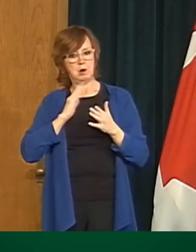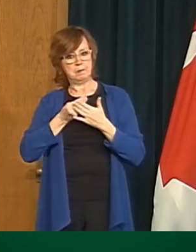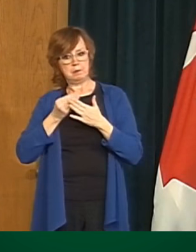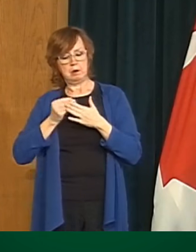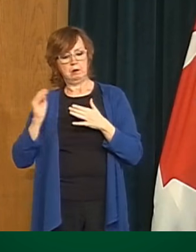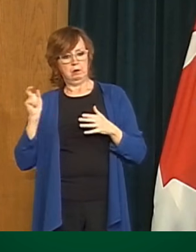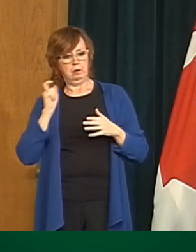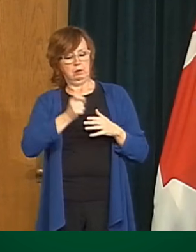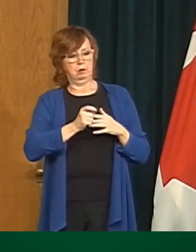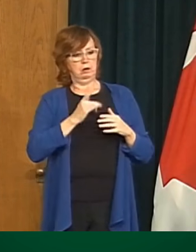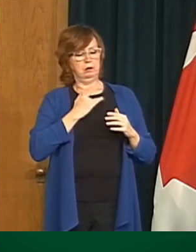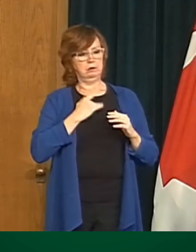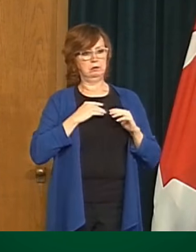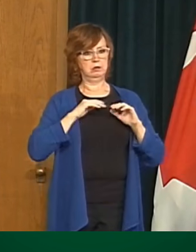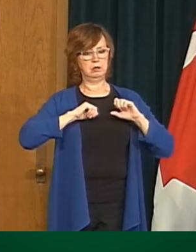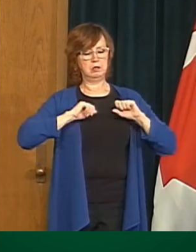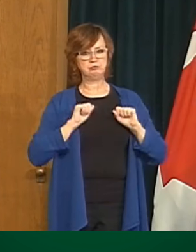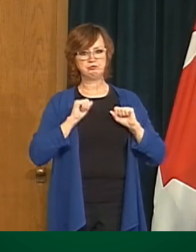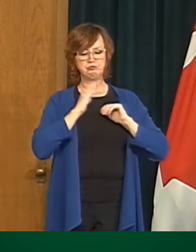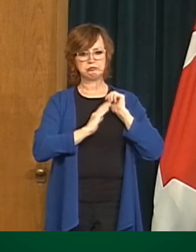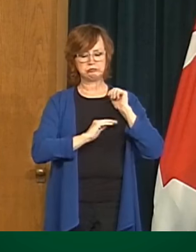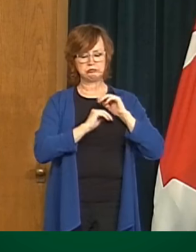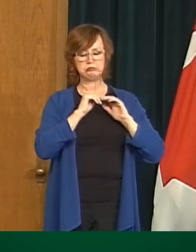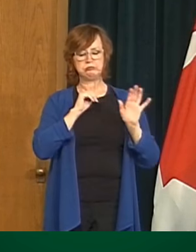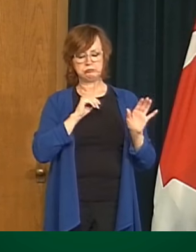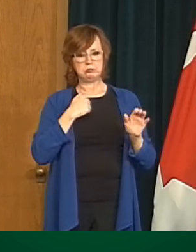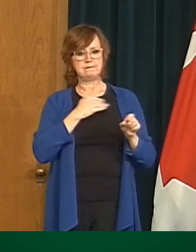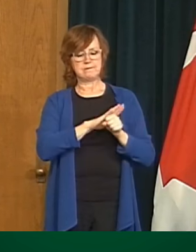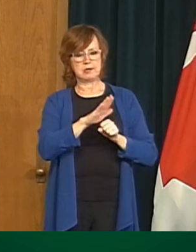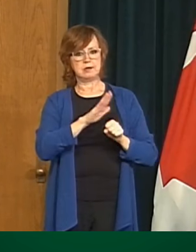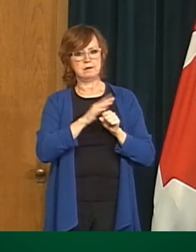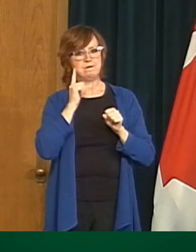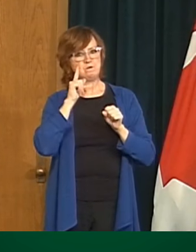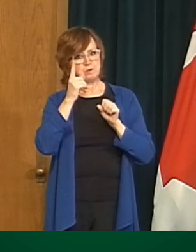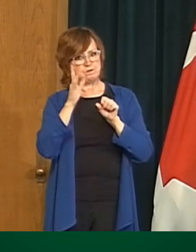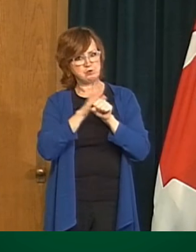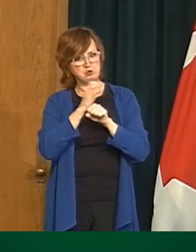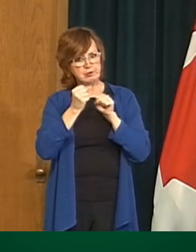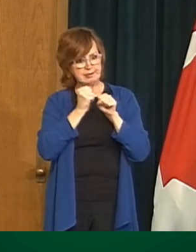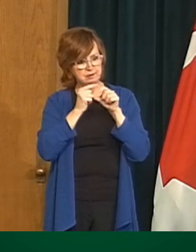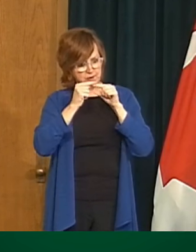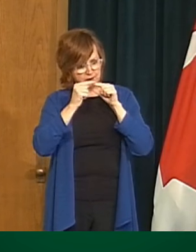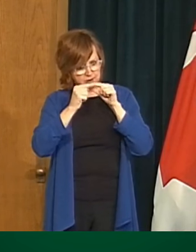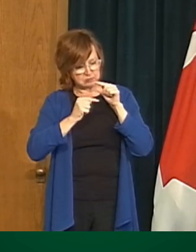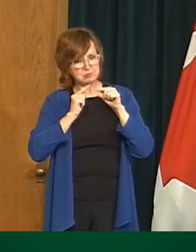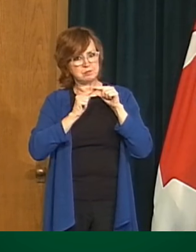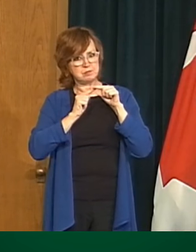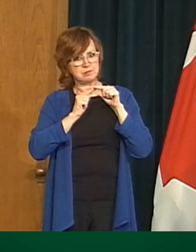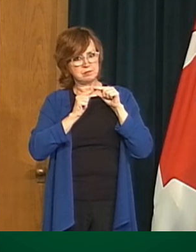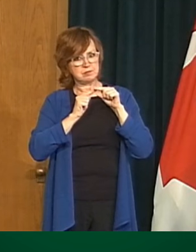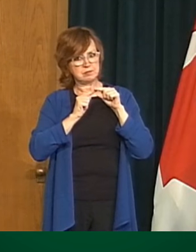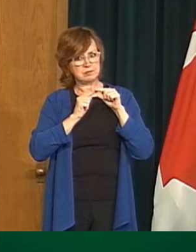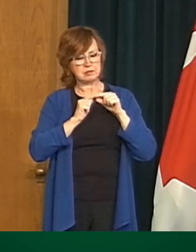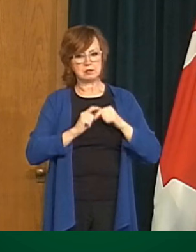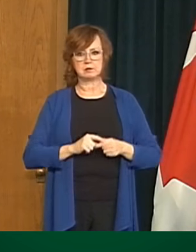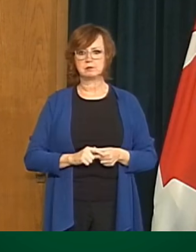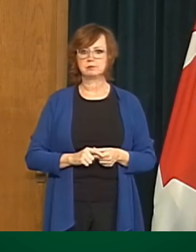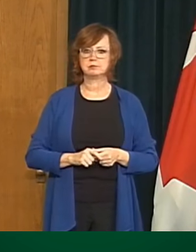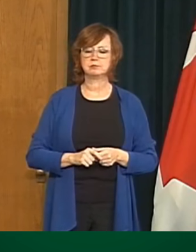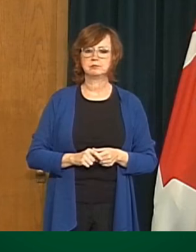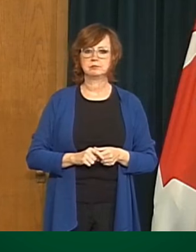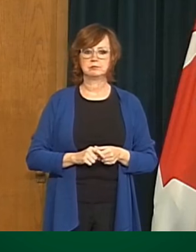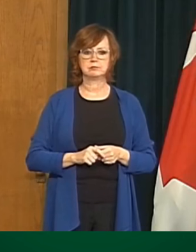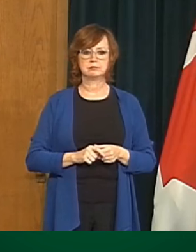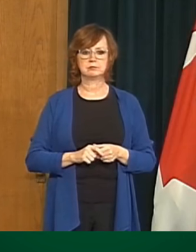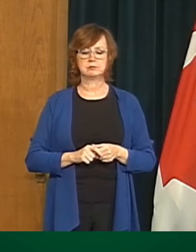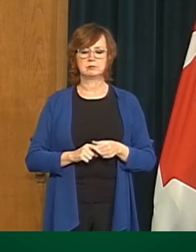and many conversations that are happening at the provincial level of government to, one, capitalize on any federal programs that are in